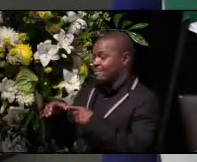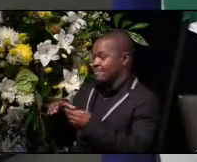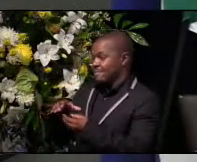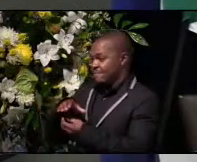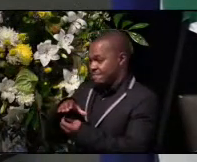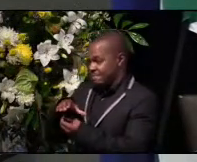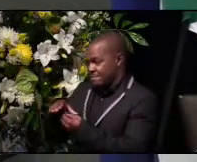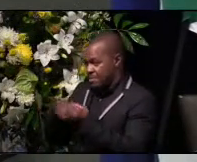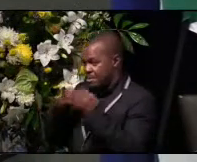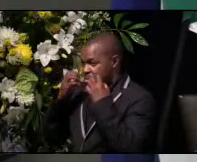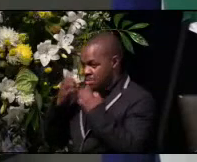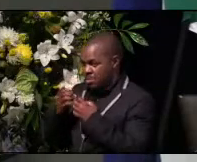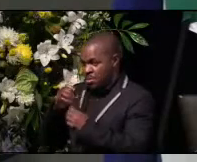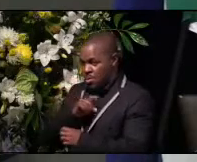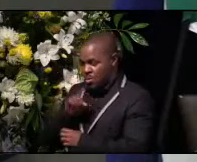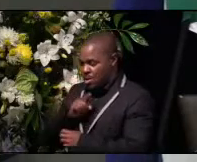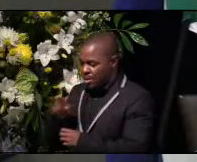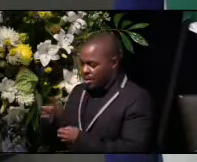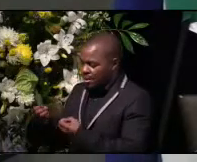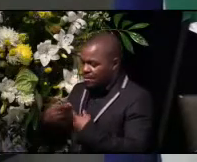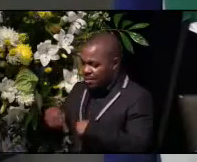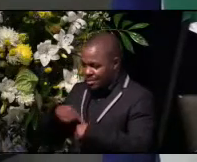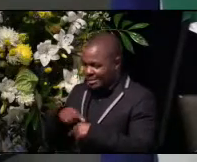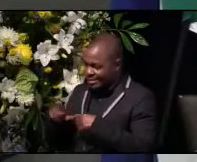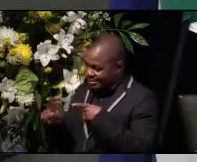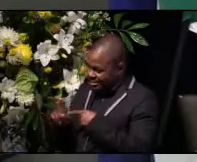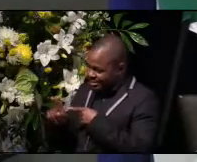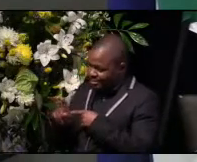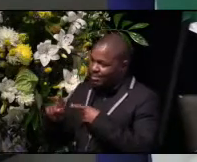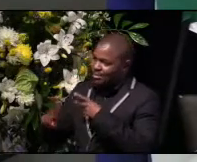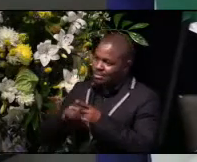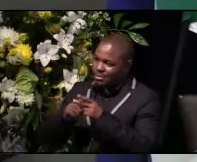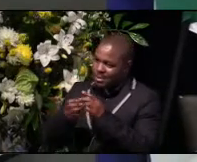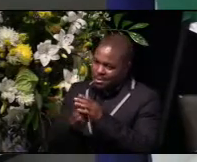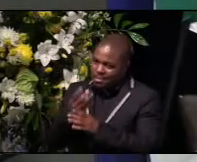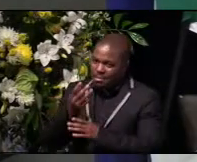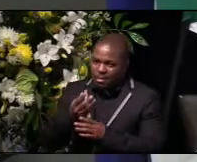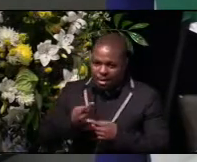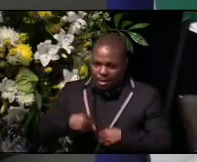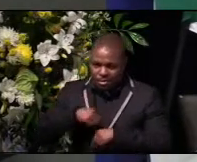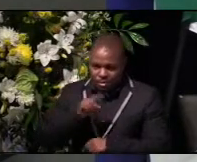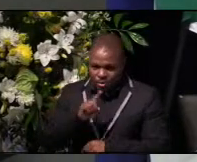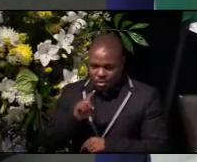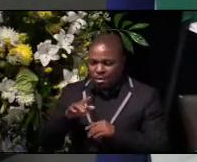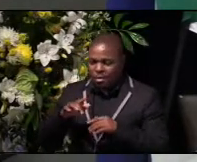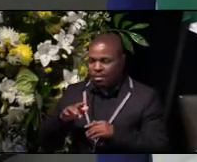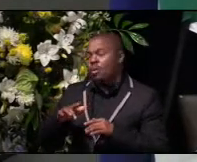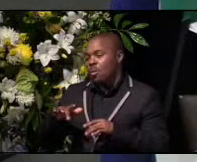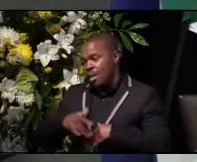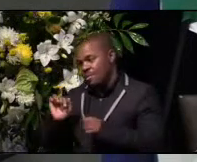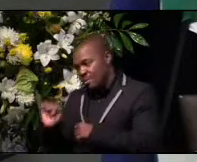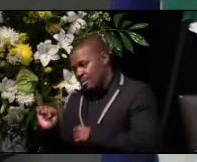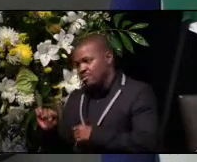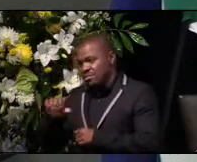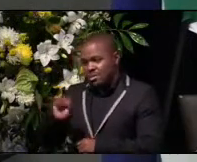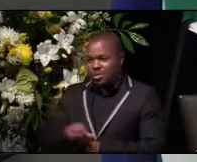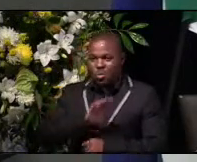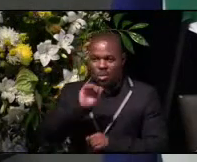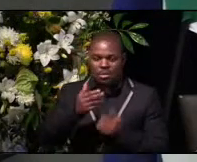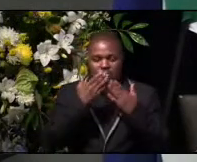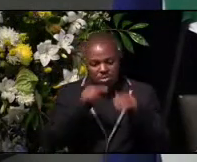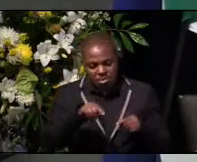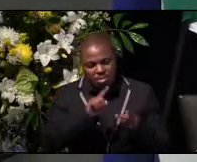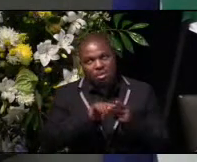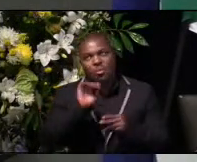that they gave us who then gave us you know his life in South Africa